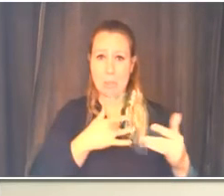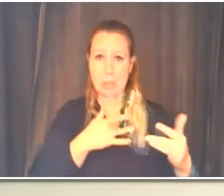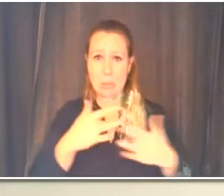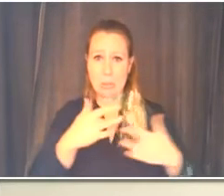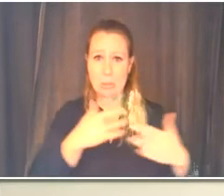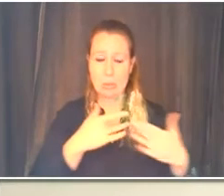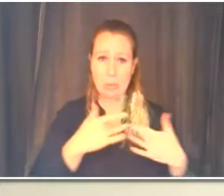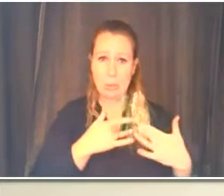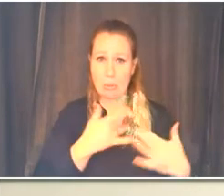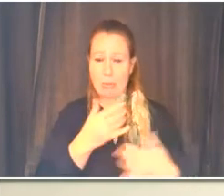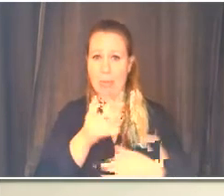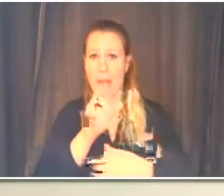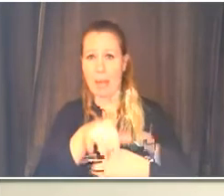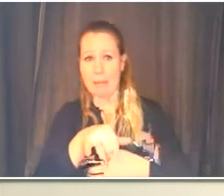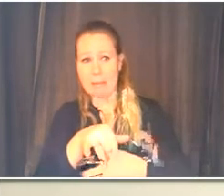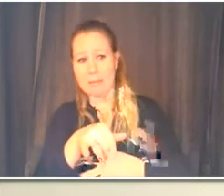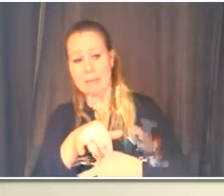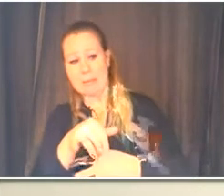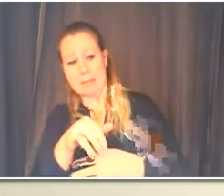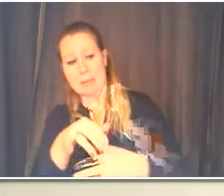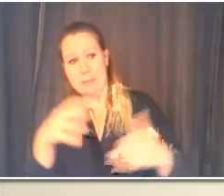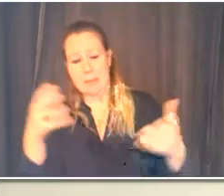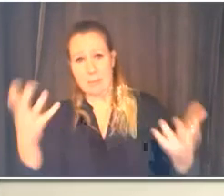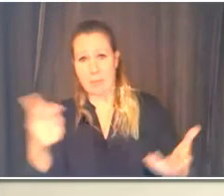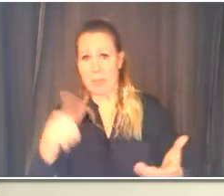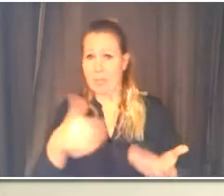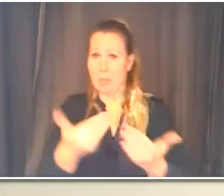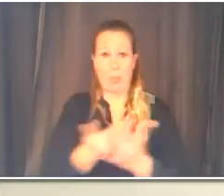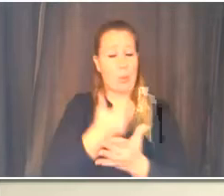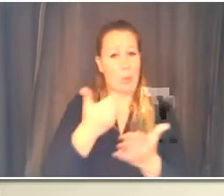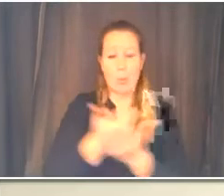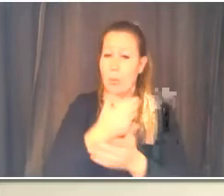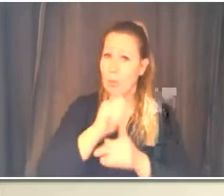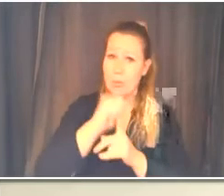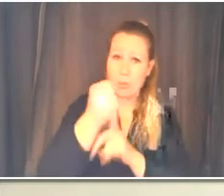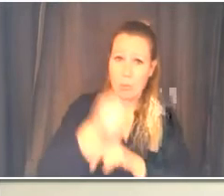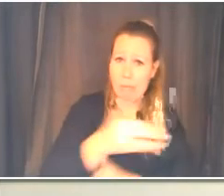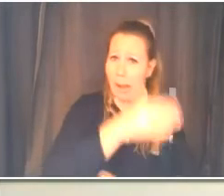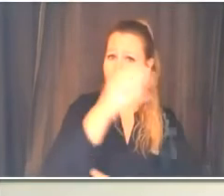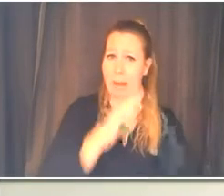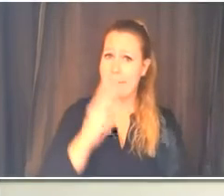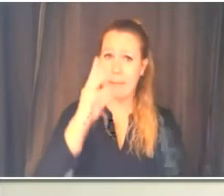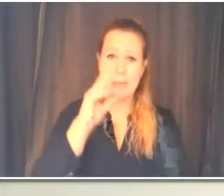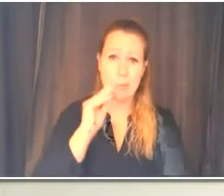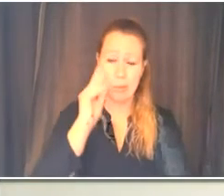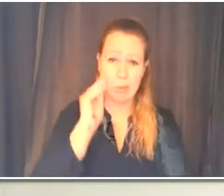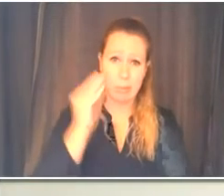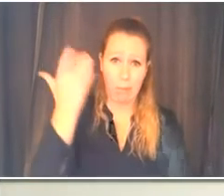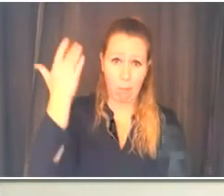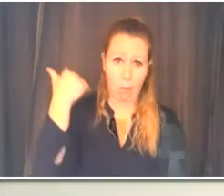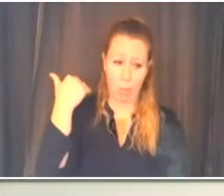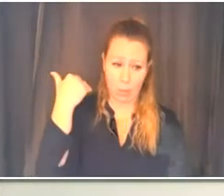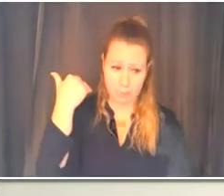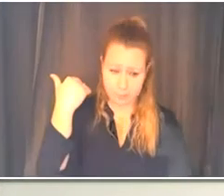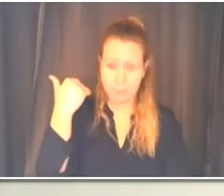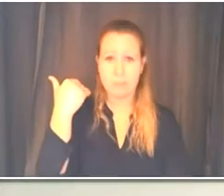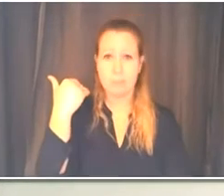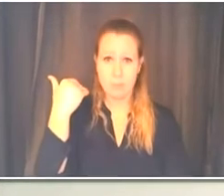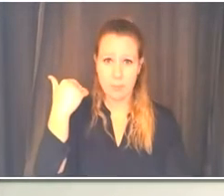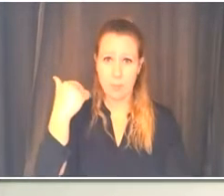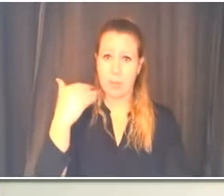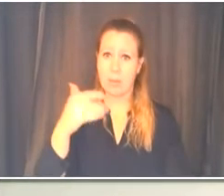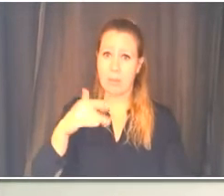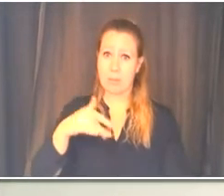are is trapped at home with abusers with people that are threatening them